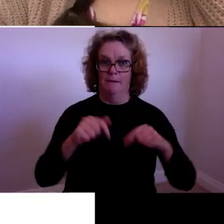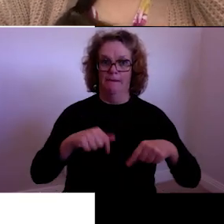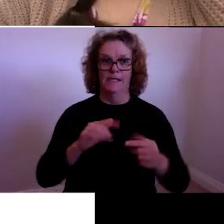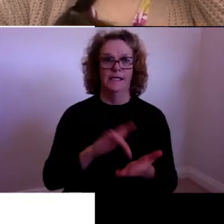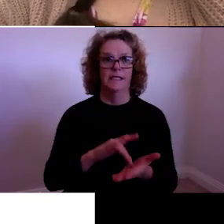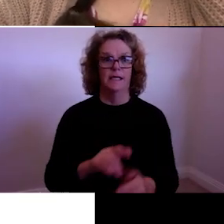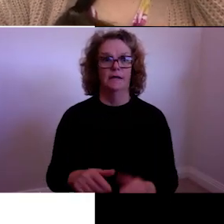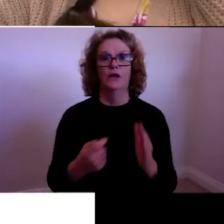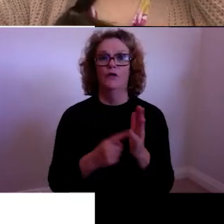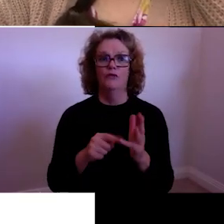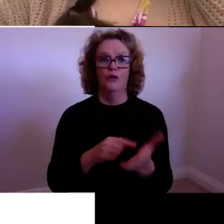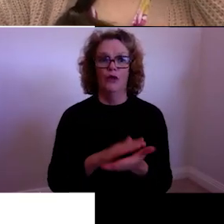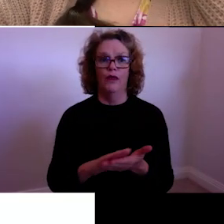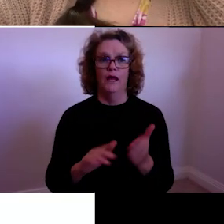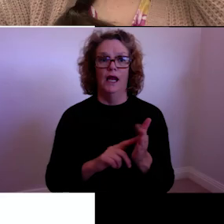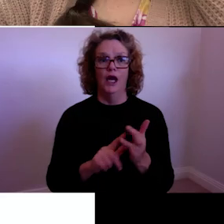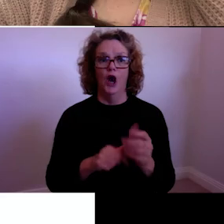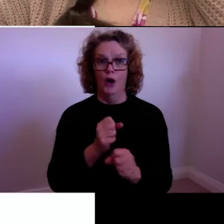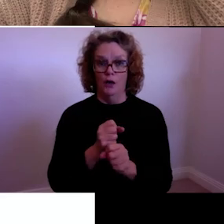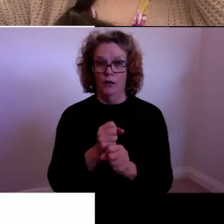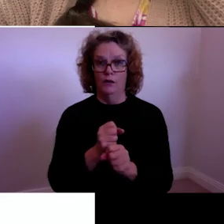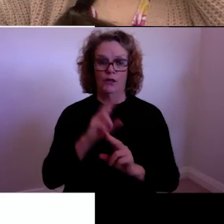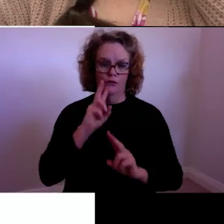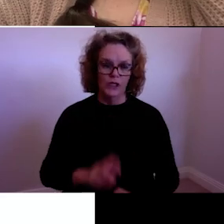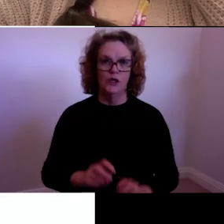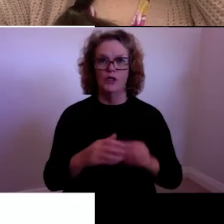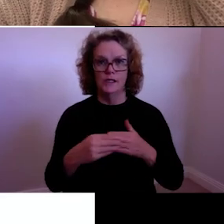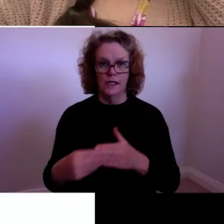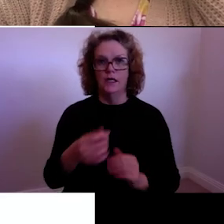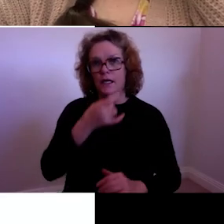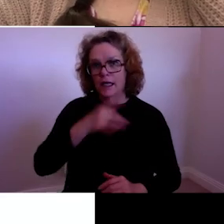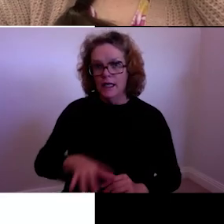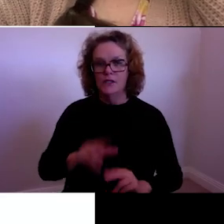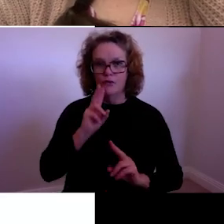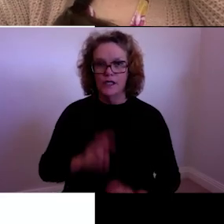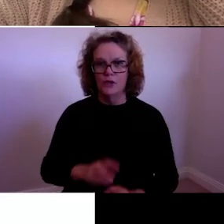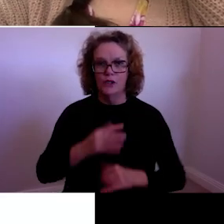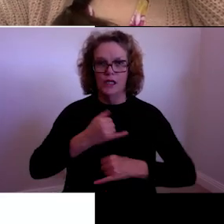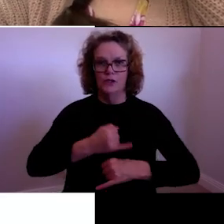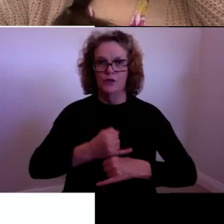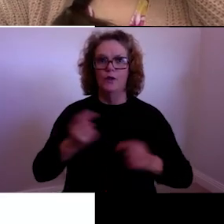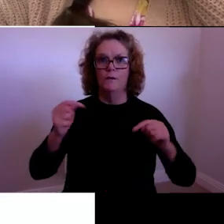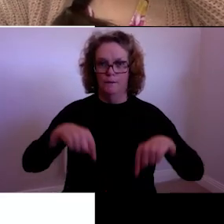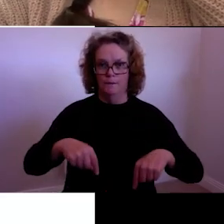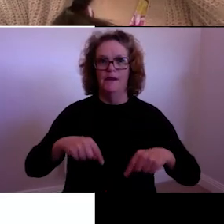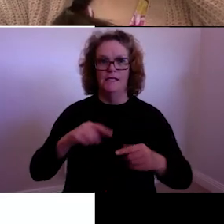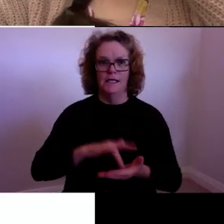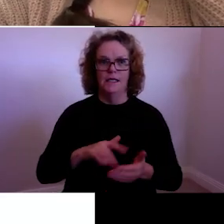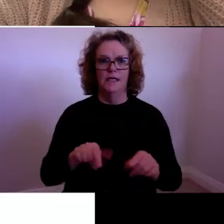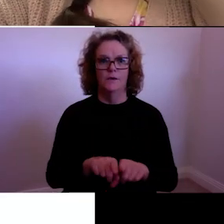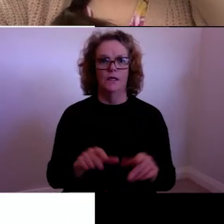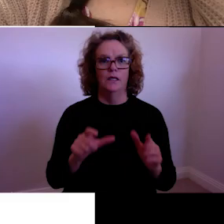Ruth Leong, Research Assistant at the Kids Research Institute and the Centre.